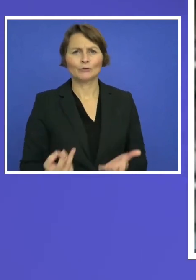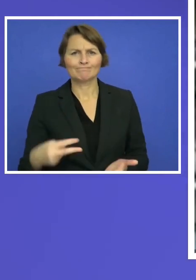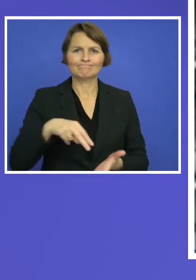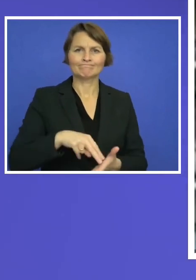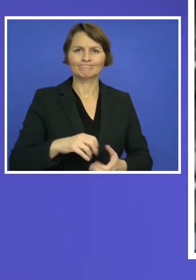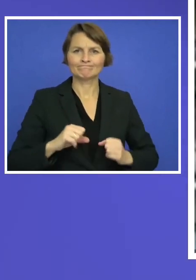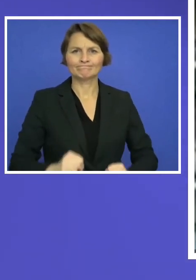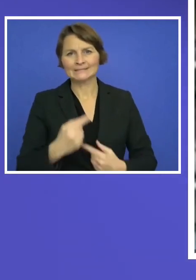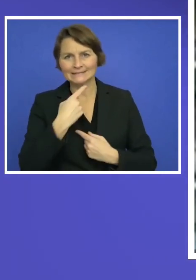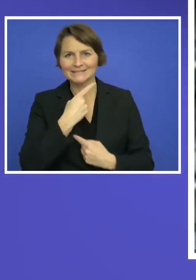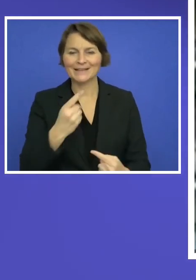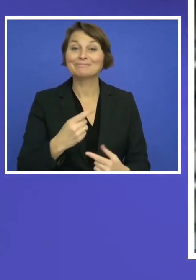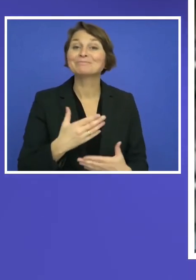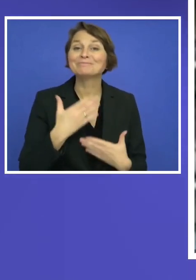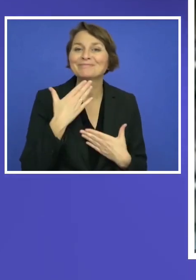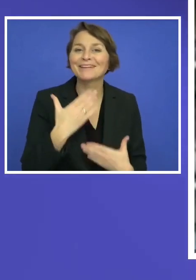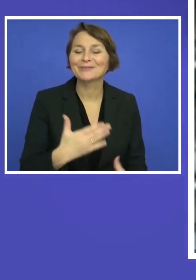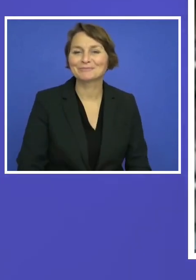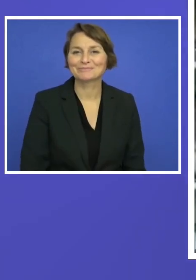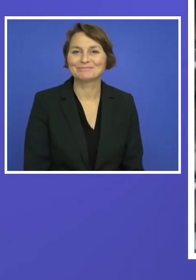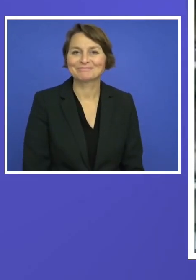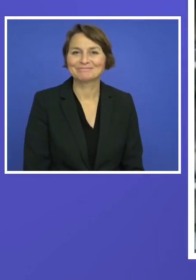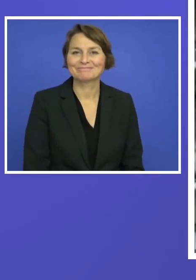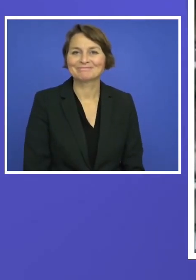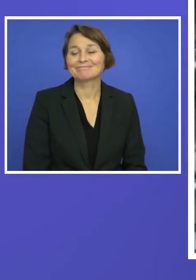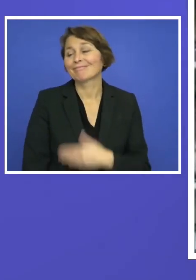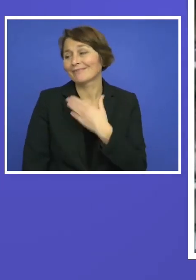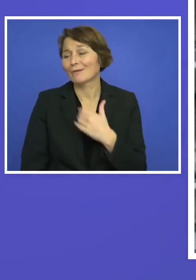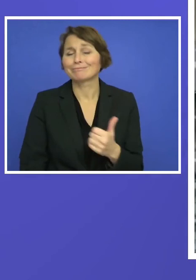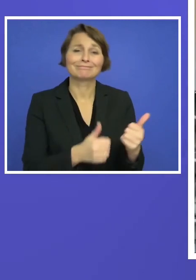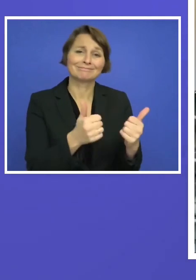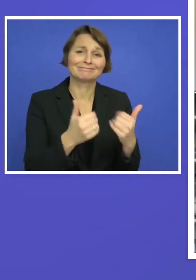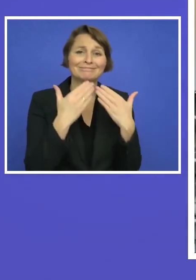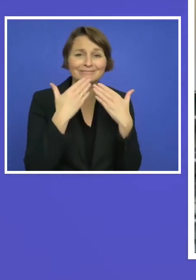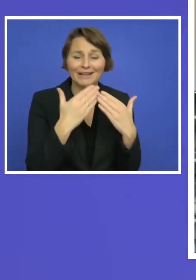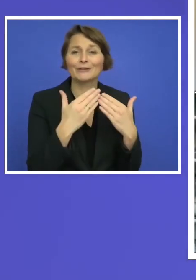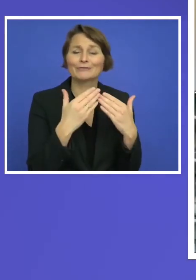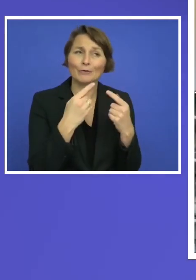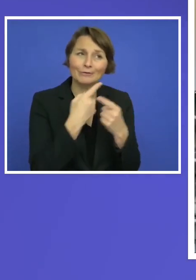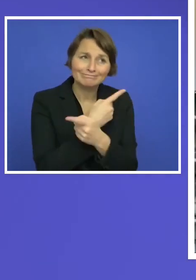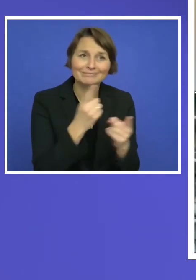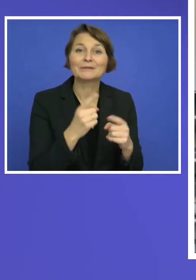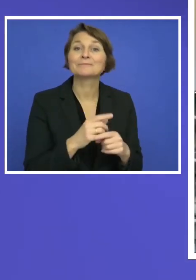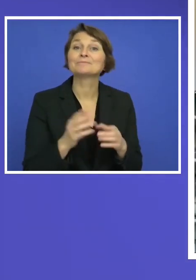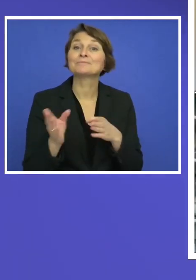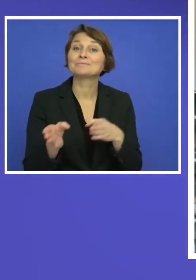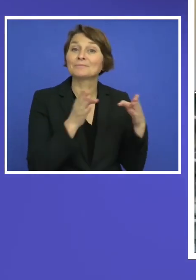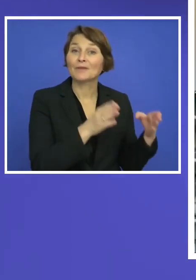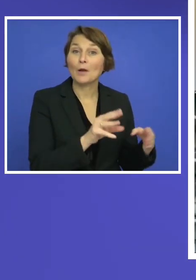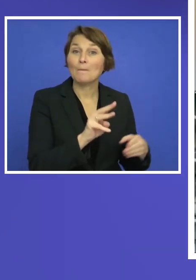Thank you. Great. Really great message there. And then I'd like it to turn it to Miriam for your key